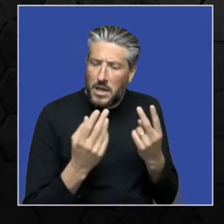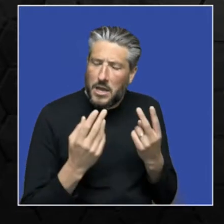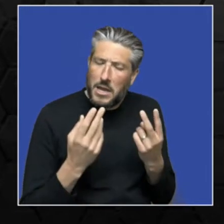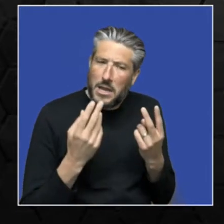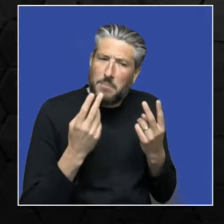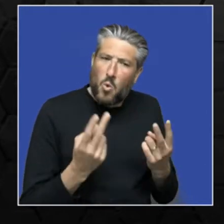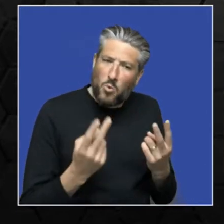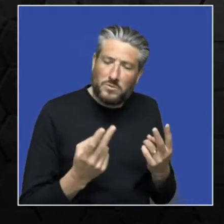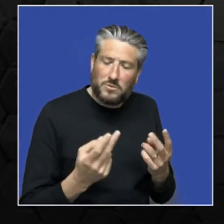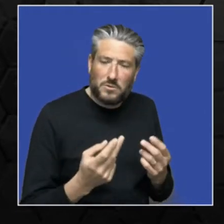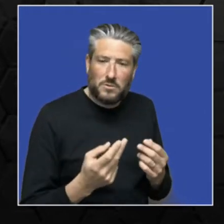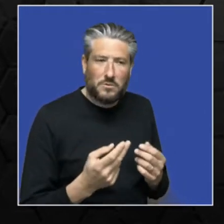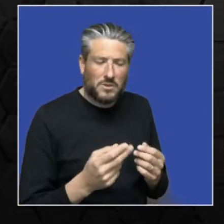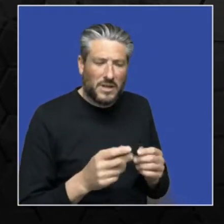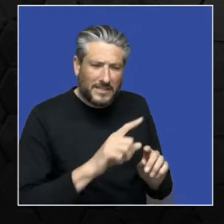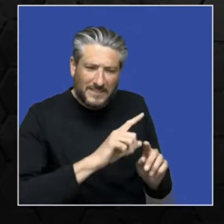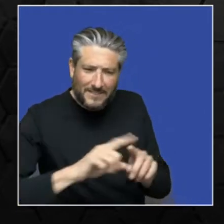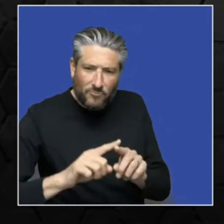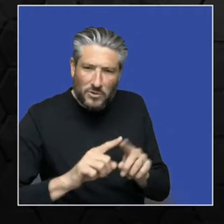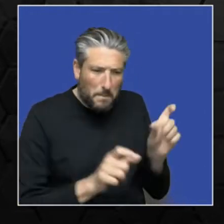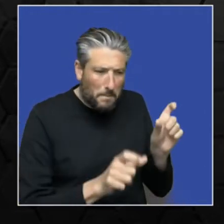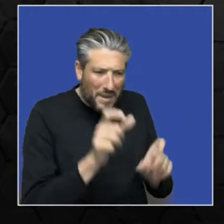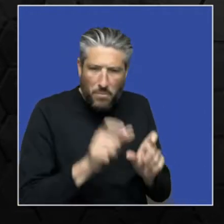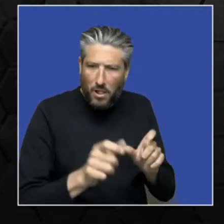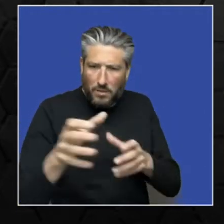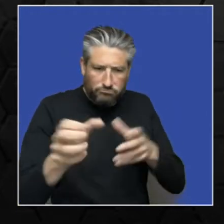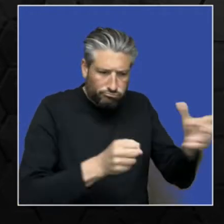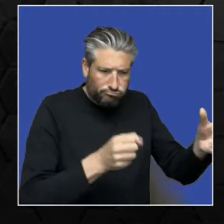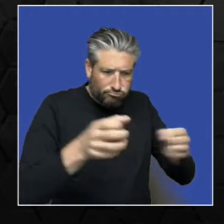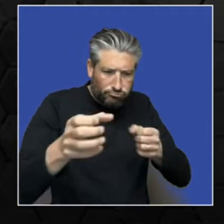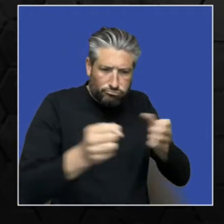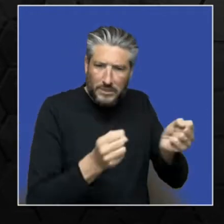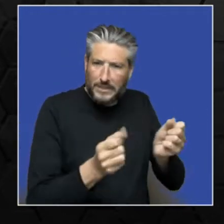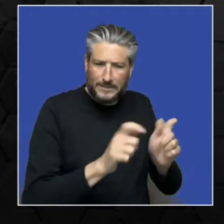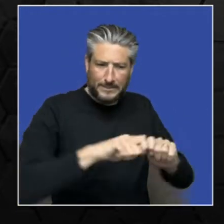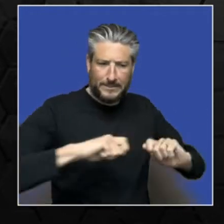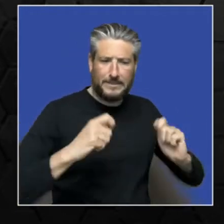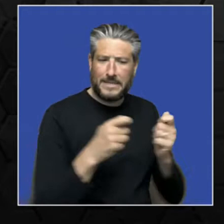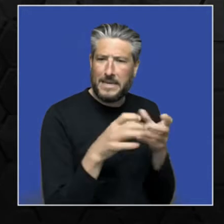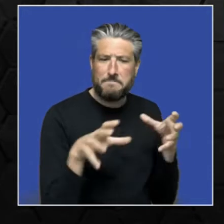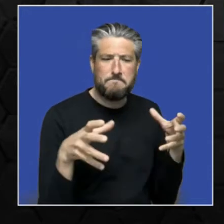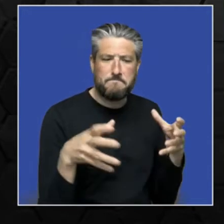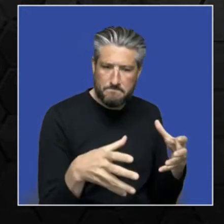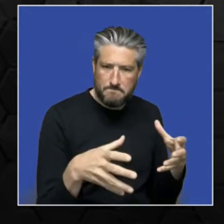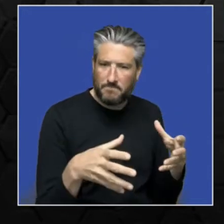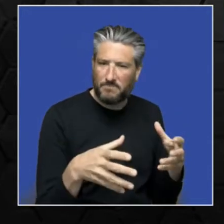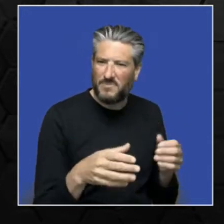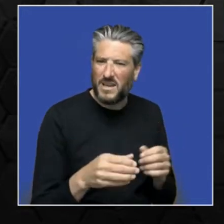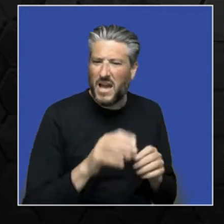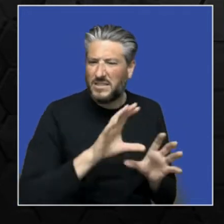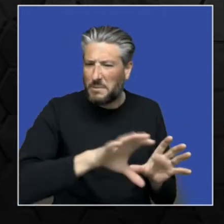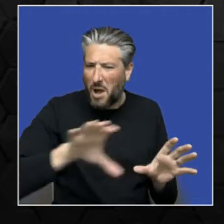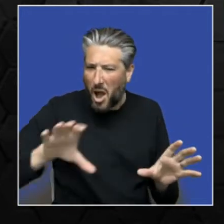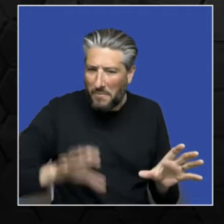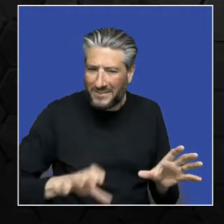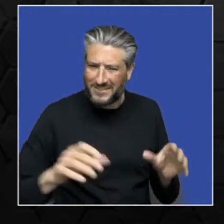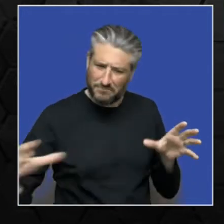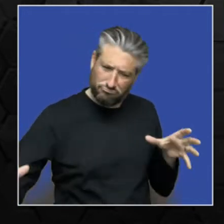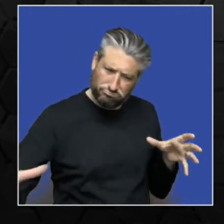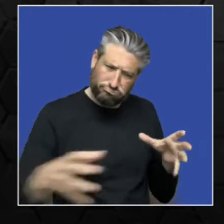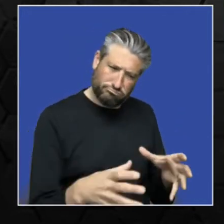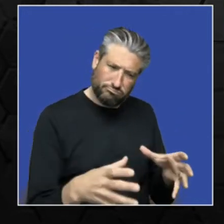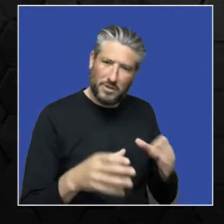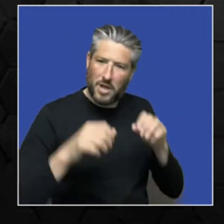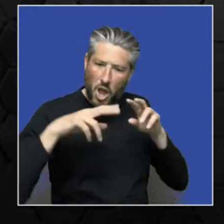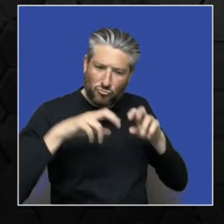diversified teams? Why is it important to bring in different departments and work collaboratively together? How can a student, break into research in a friendly manner?